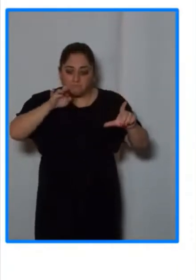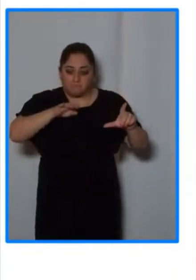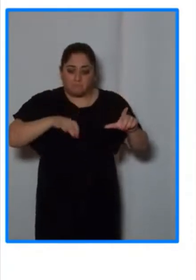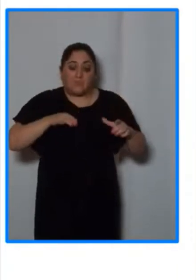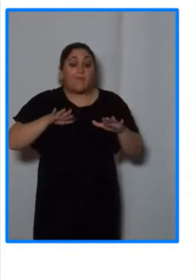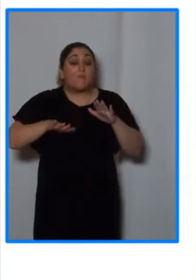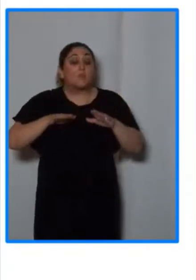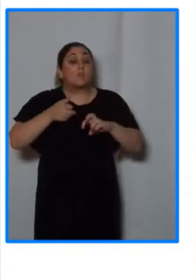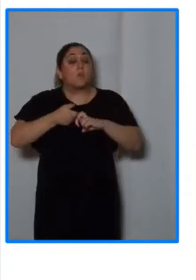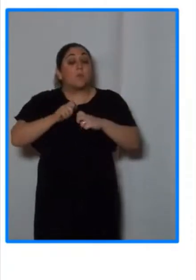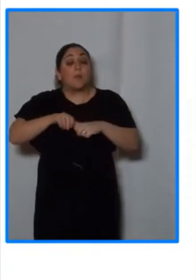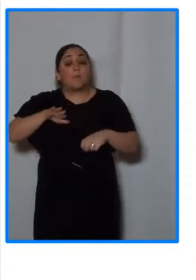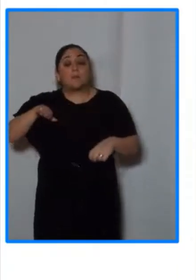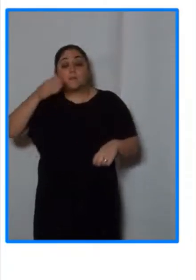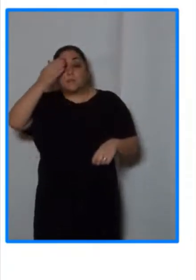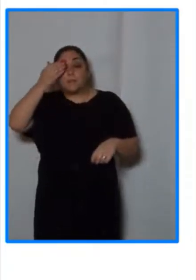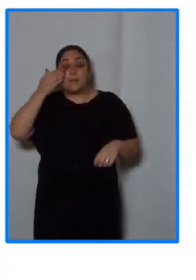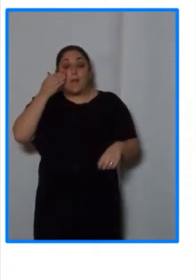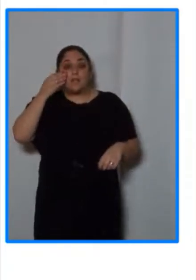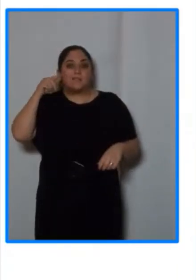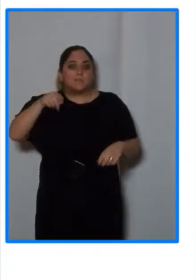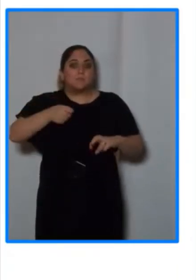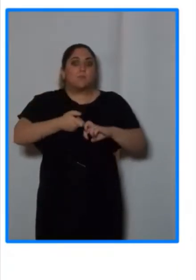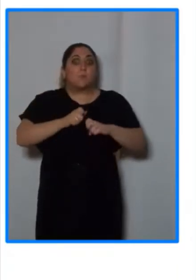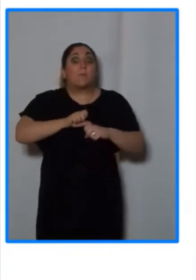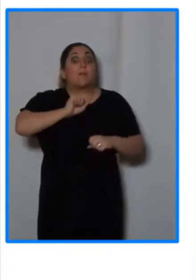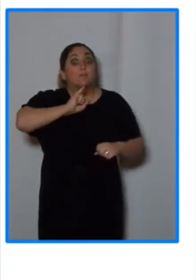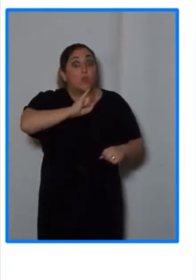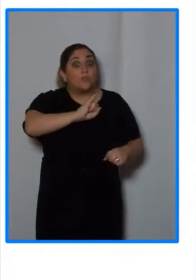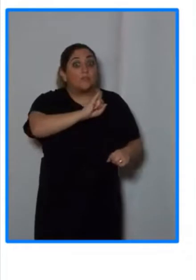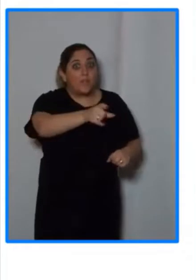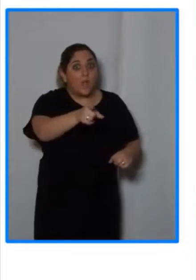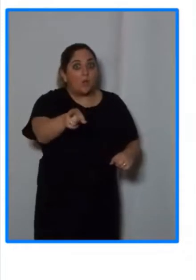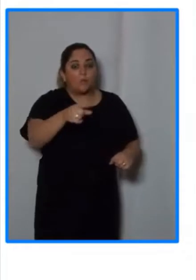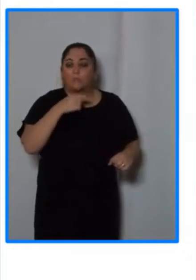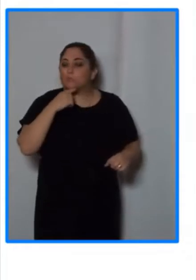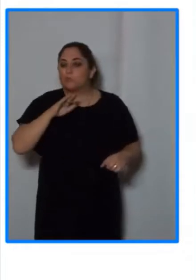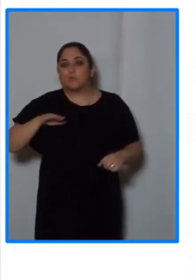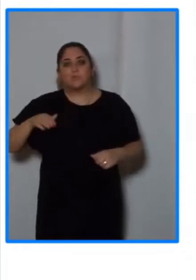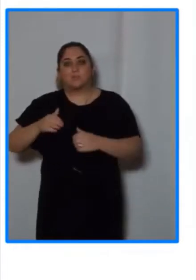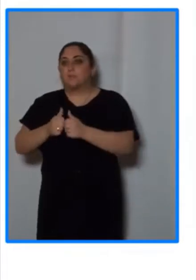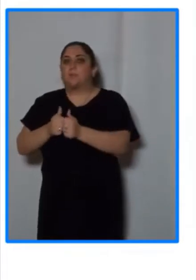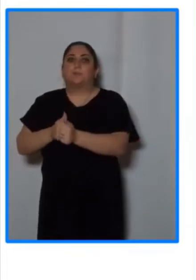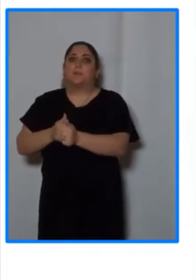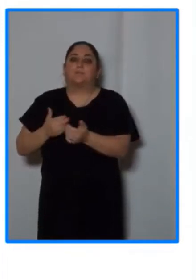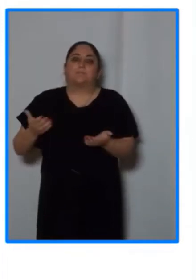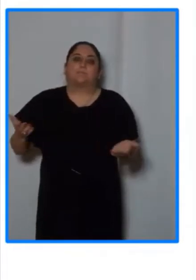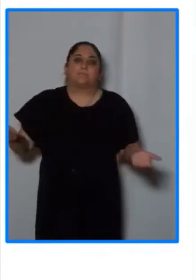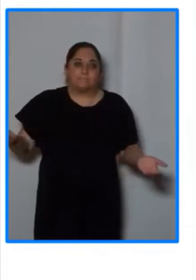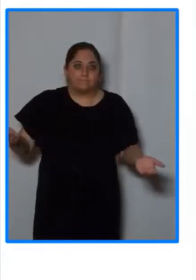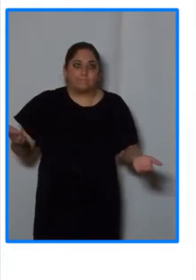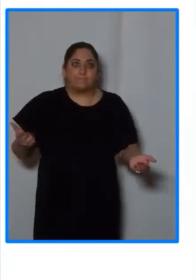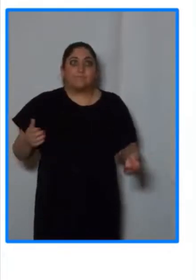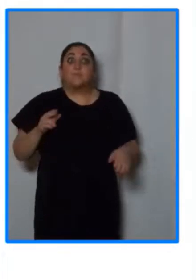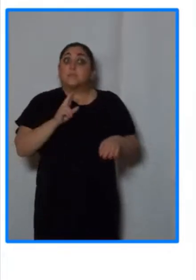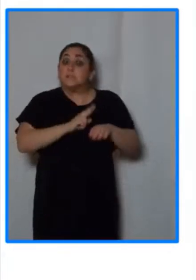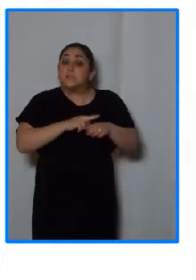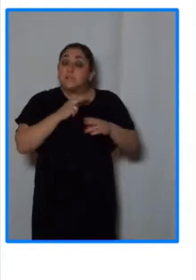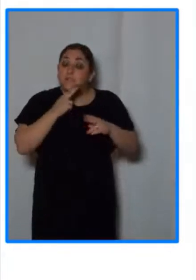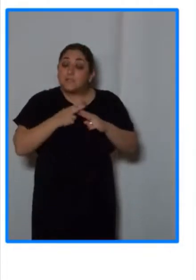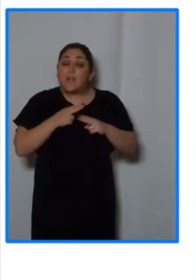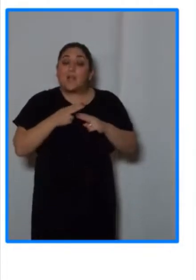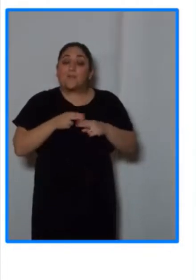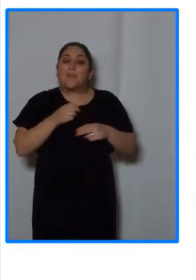visual impairments use, you are in fact causing the barrier. Because HTML does not discriminate against people. You